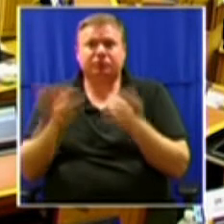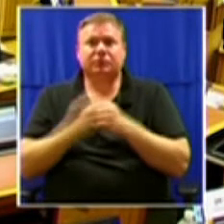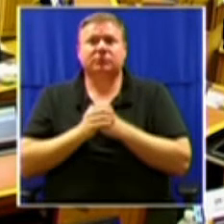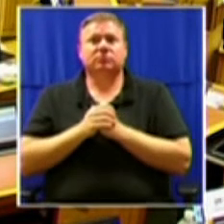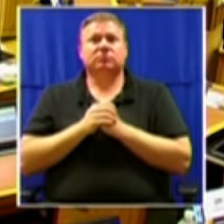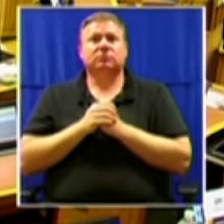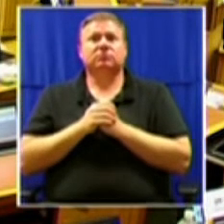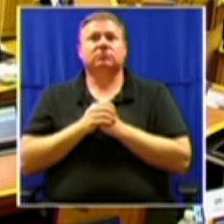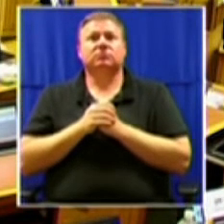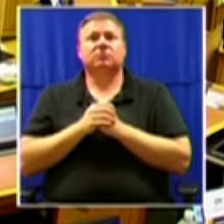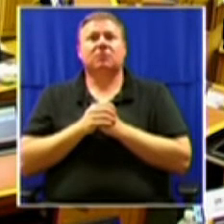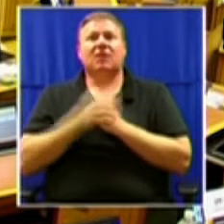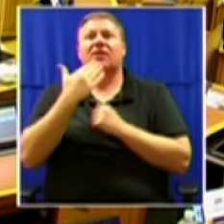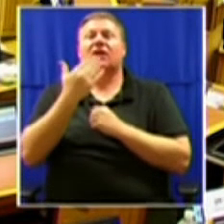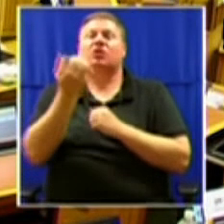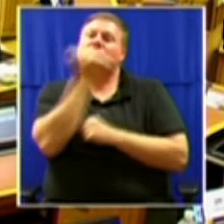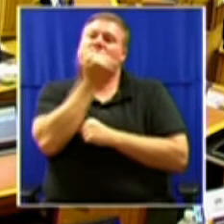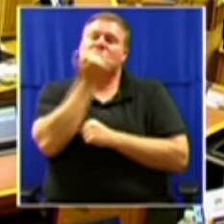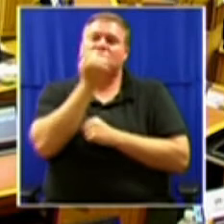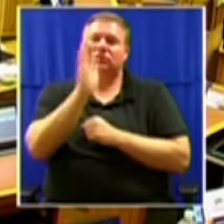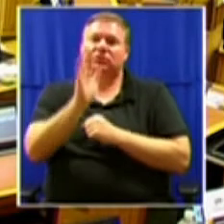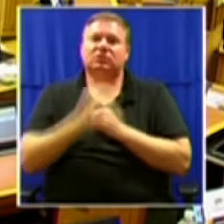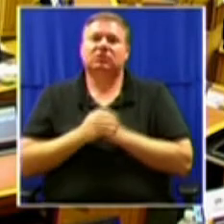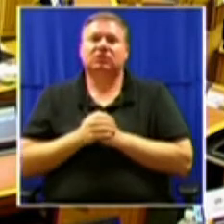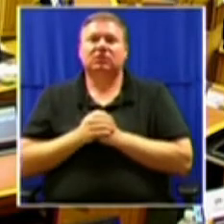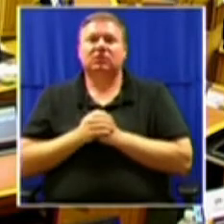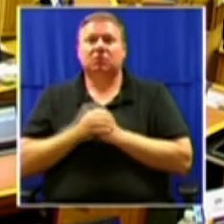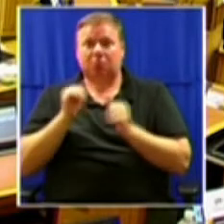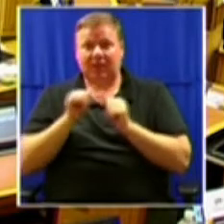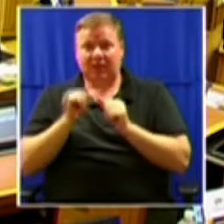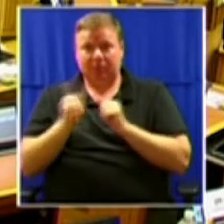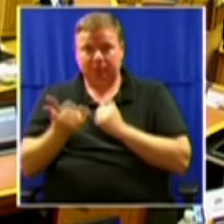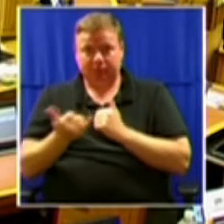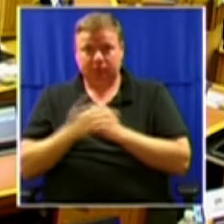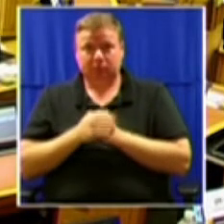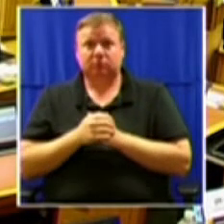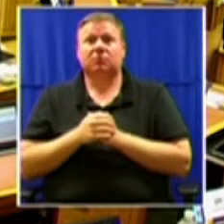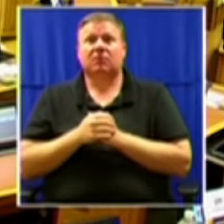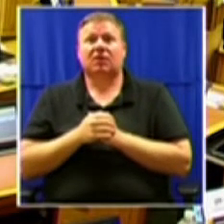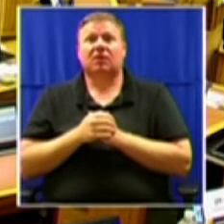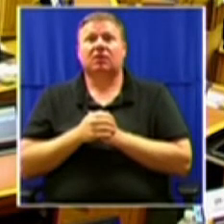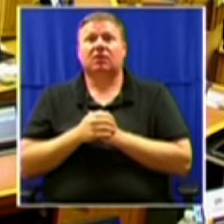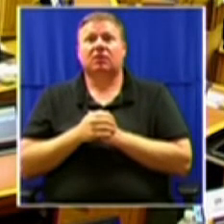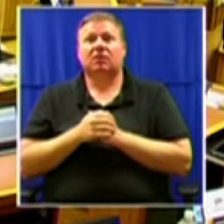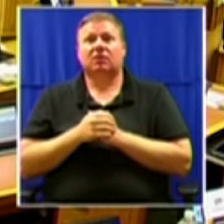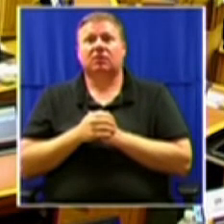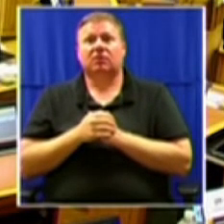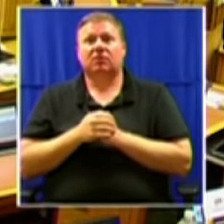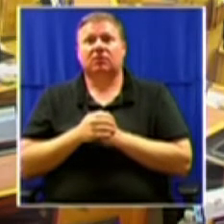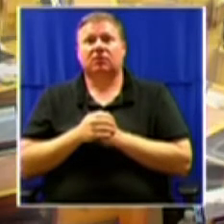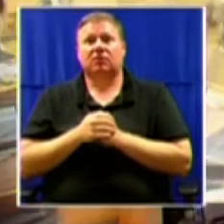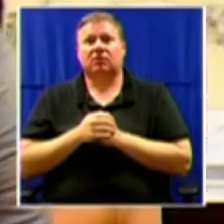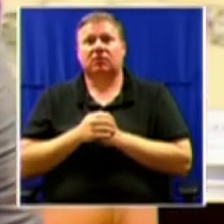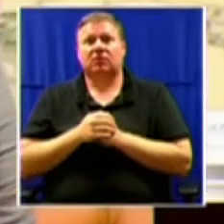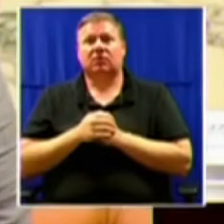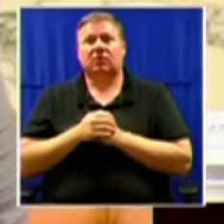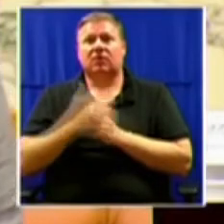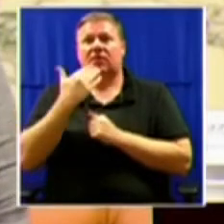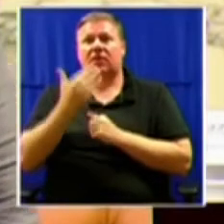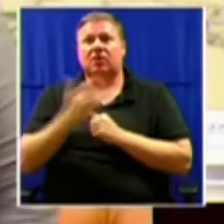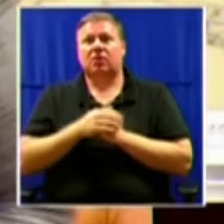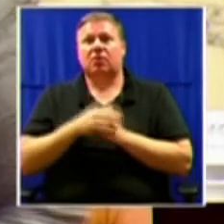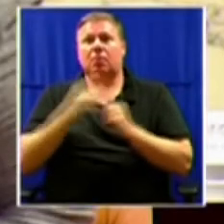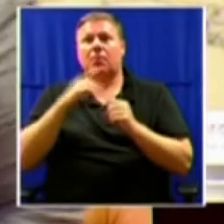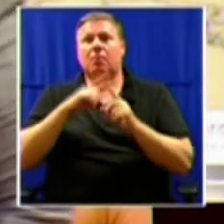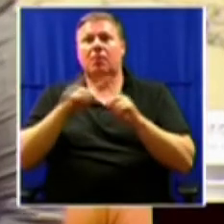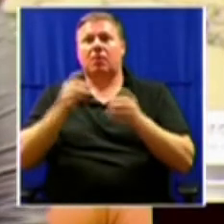either. Thank you. Is it okay now? Thank you. I, however, want to propose the